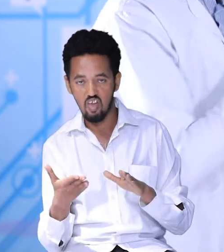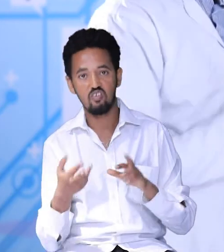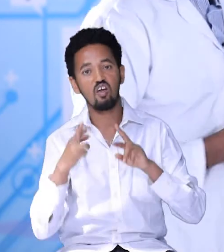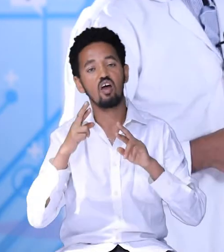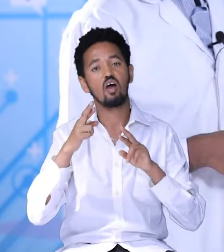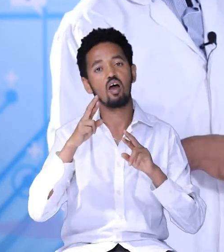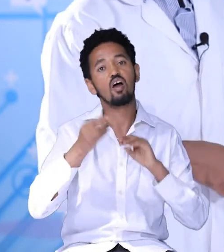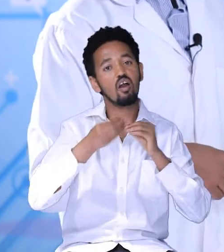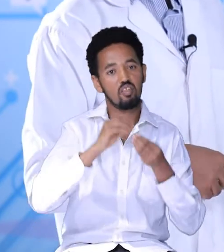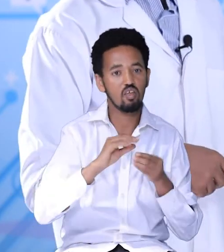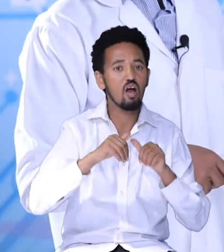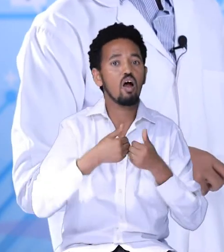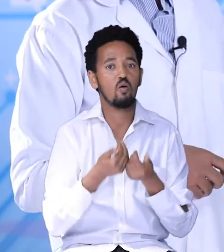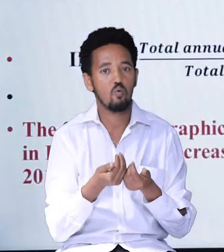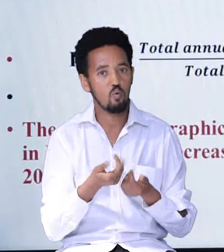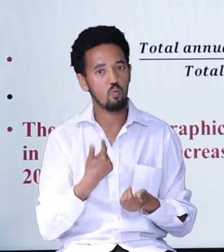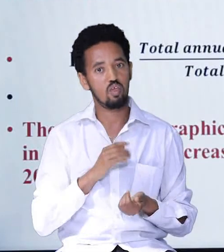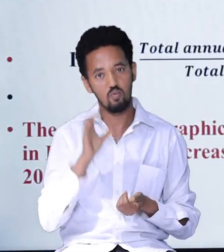we calculate infant mortality rate?